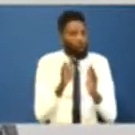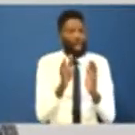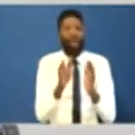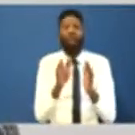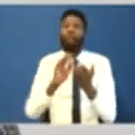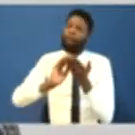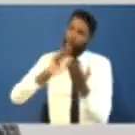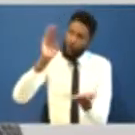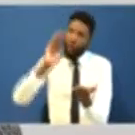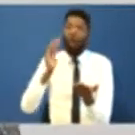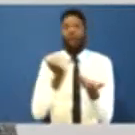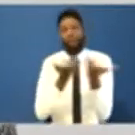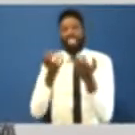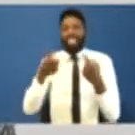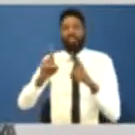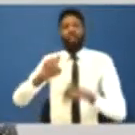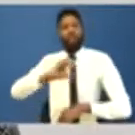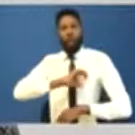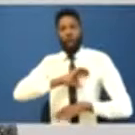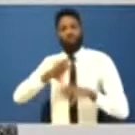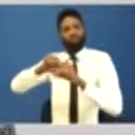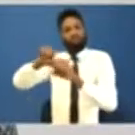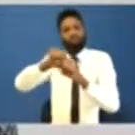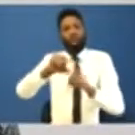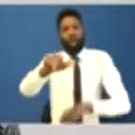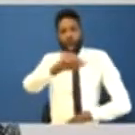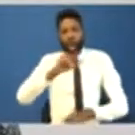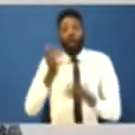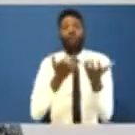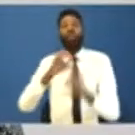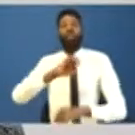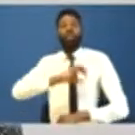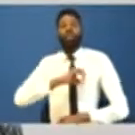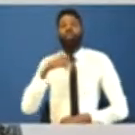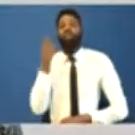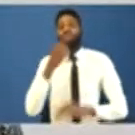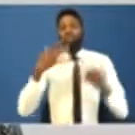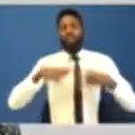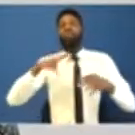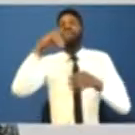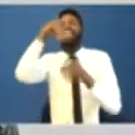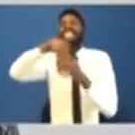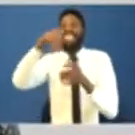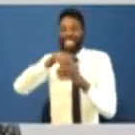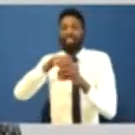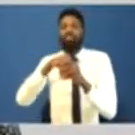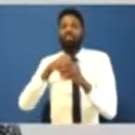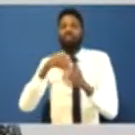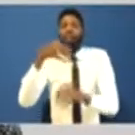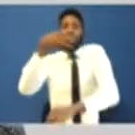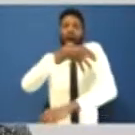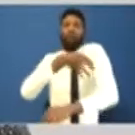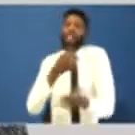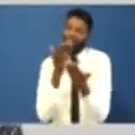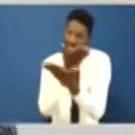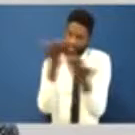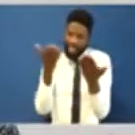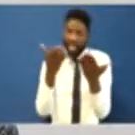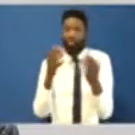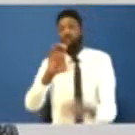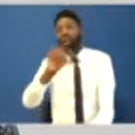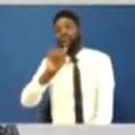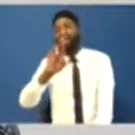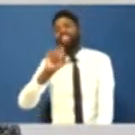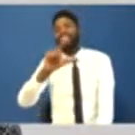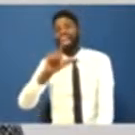most of the businesses around the local businesses are owned by people who are in in power so the cartels fall